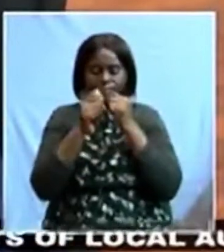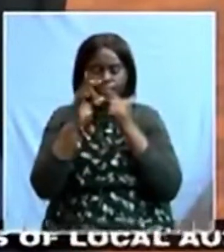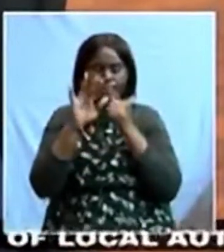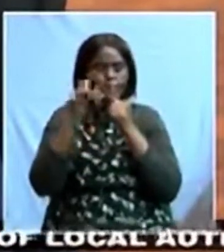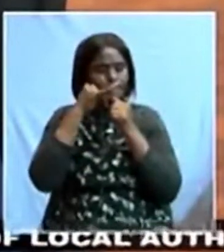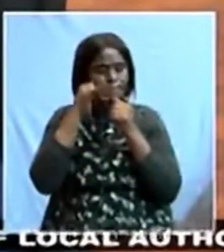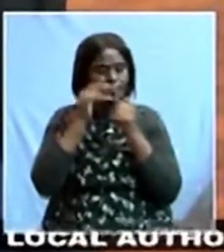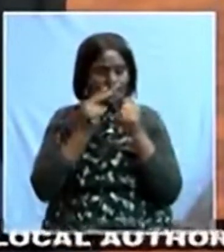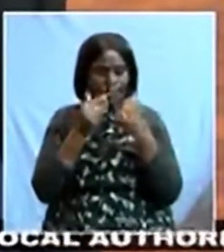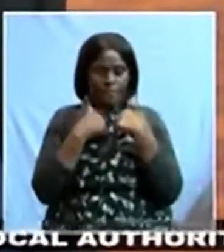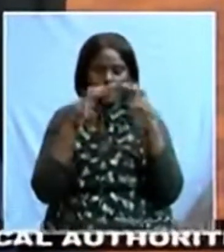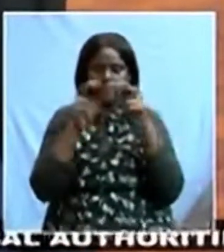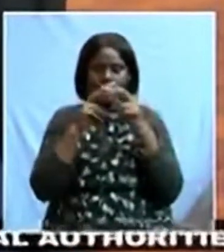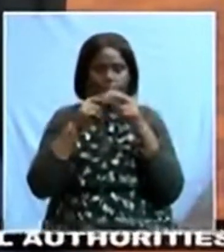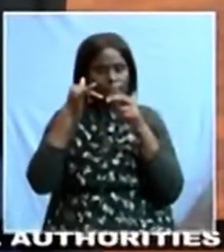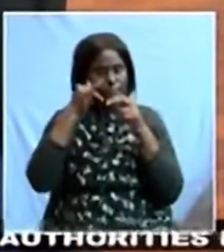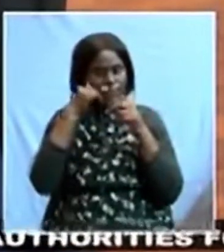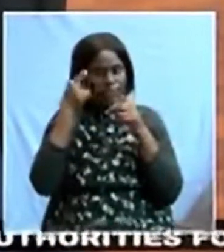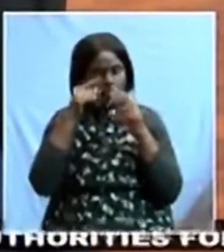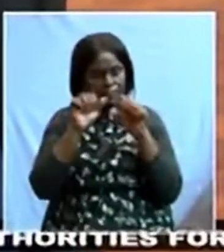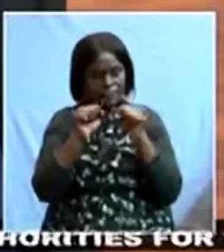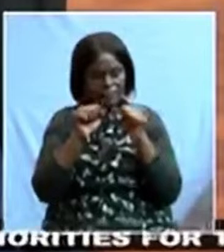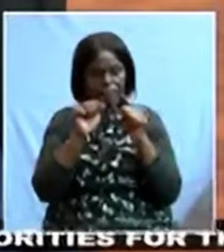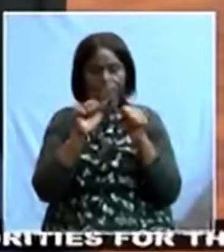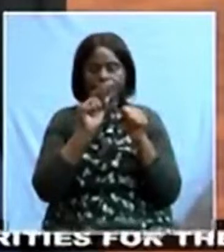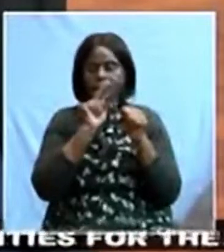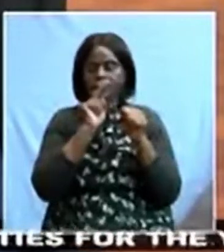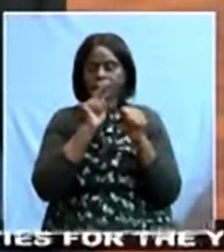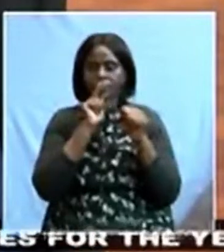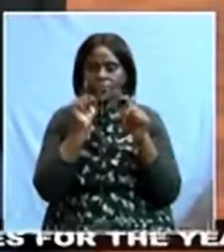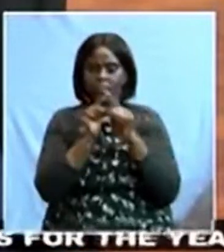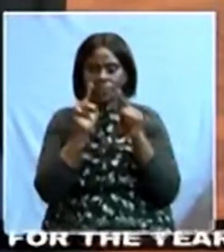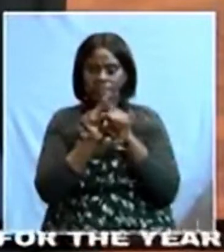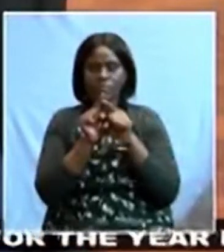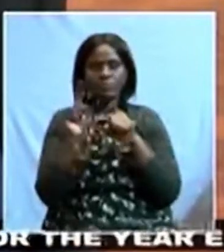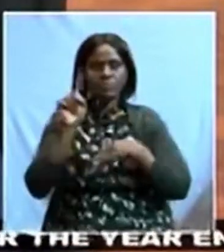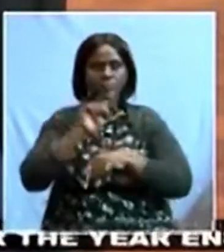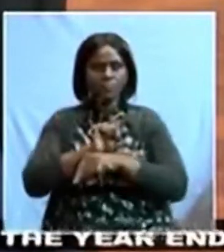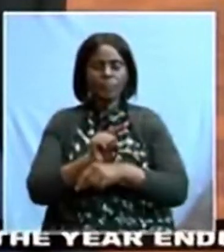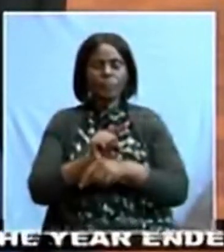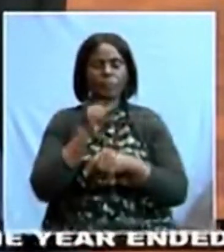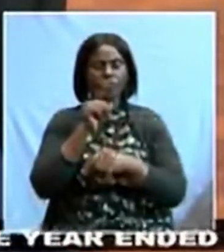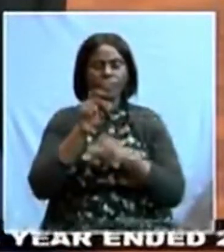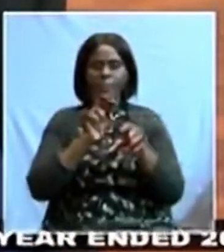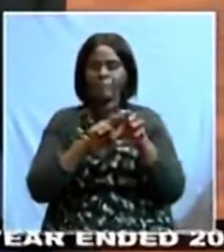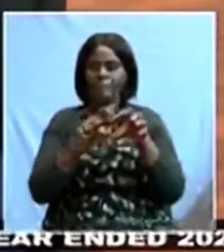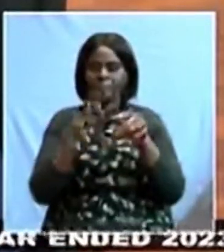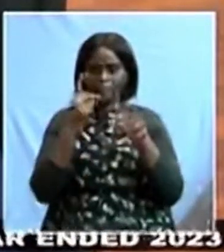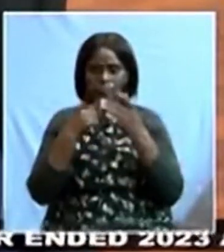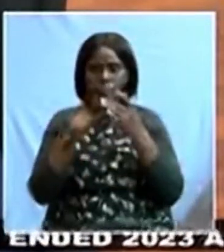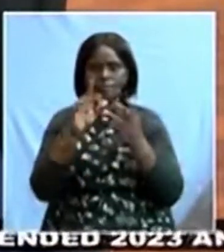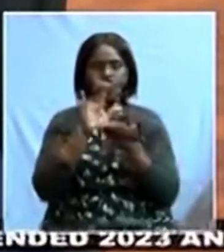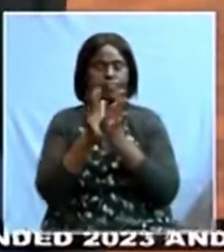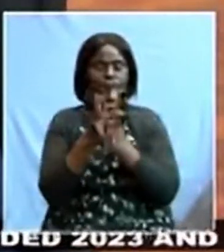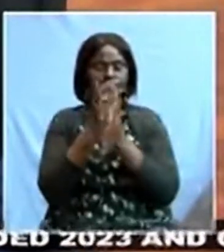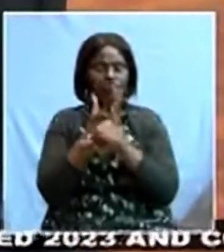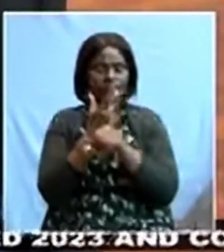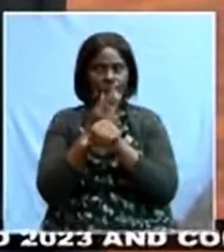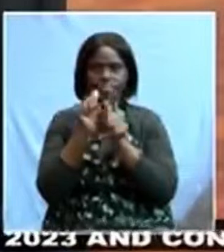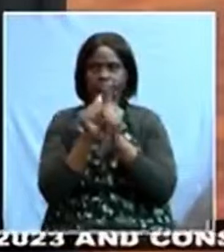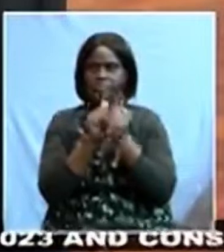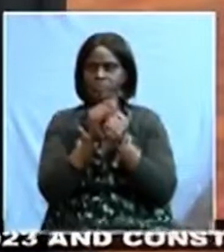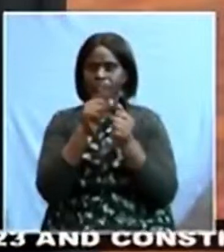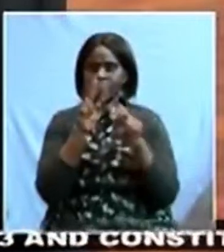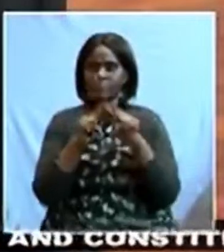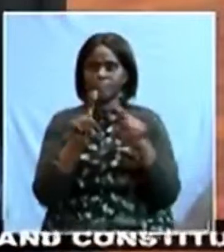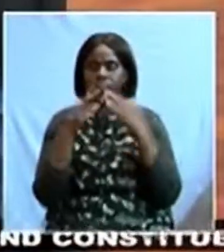these days, for confirmation, so that this particular query is dropped. What was difficult about that?